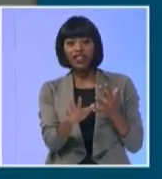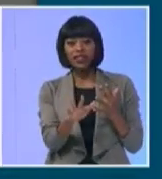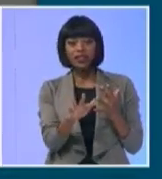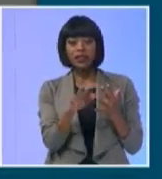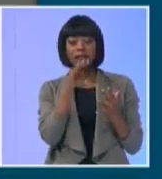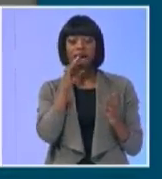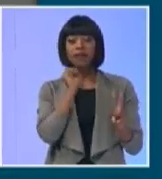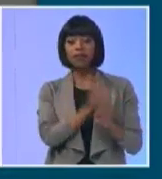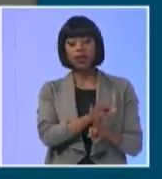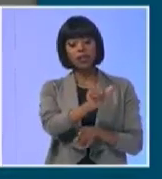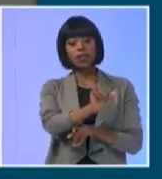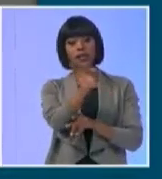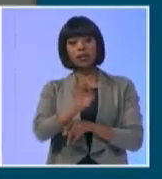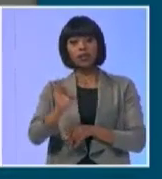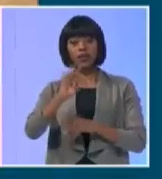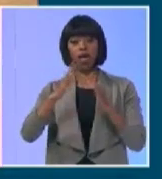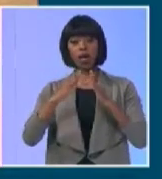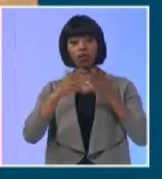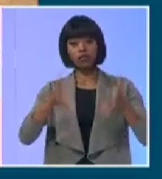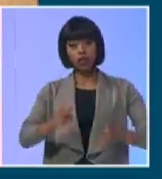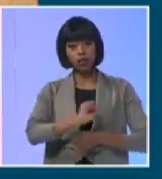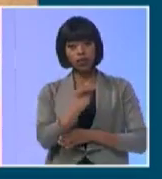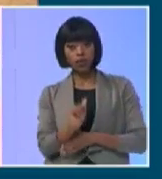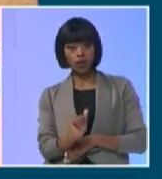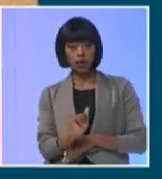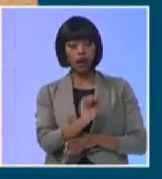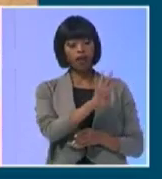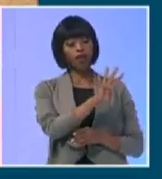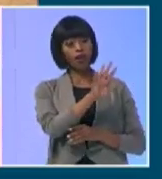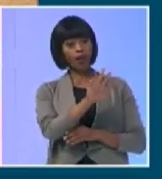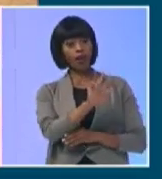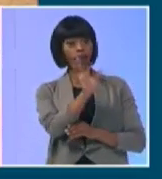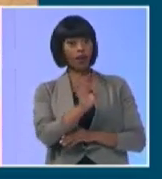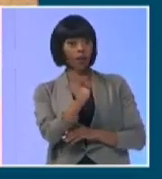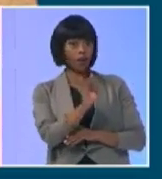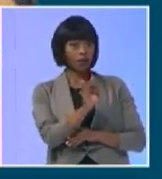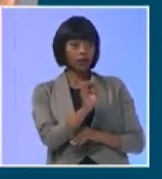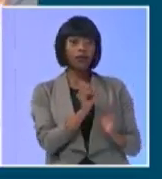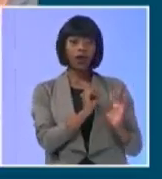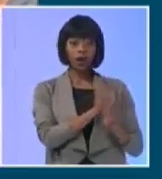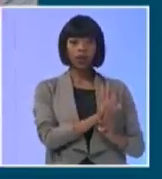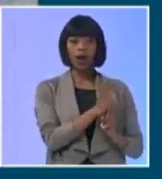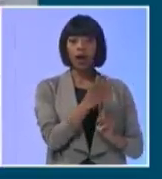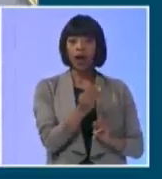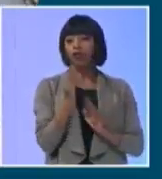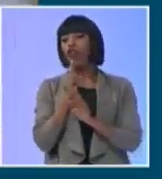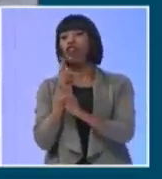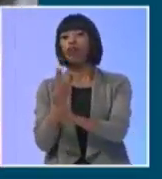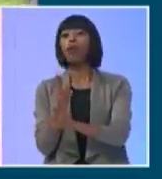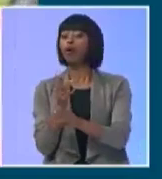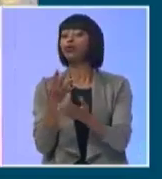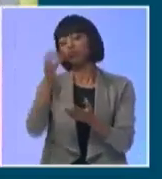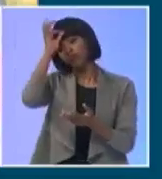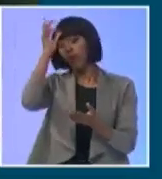affecting almost 6% of households. Only 48% of those affected actually reported the crime